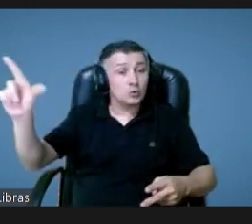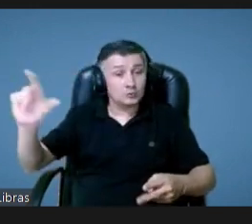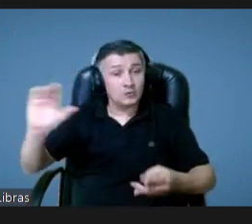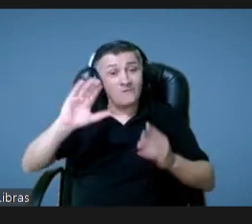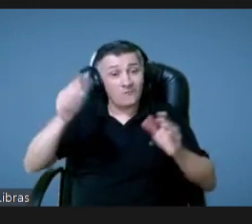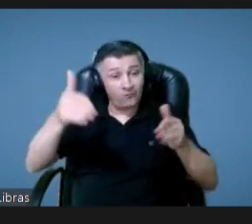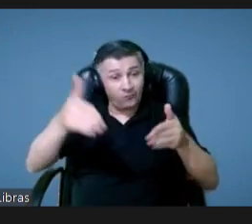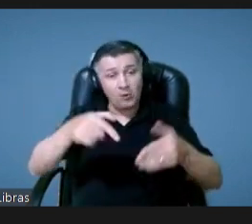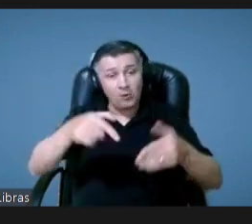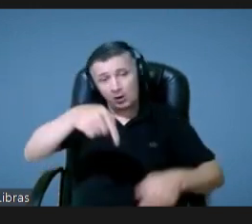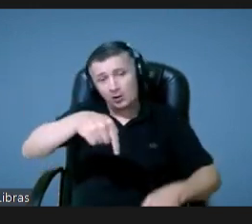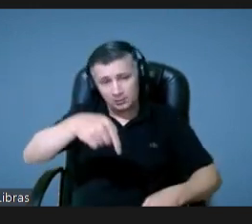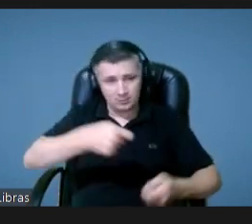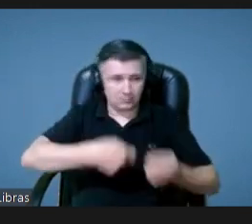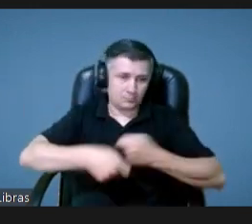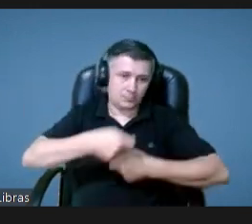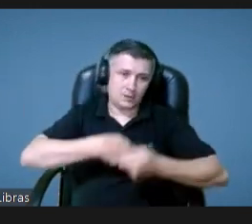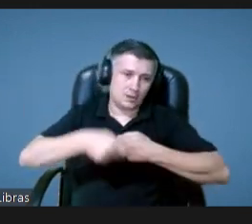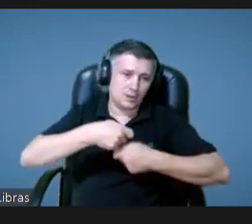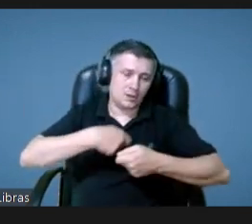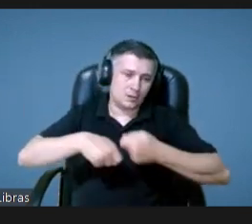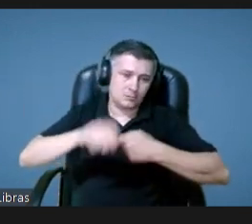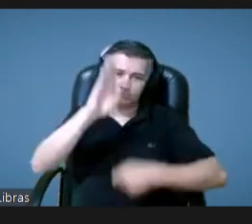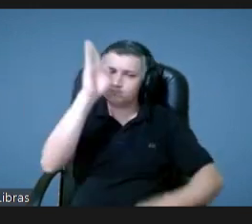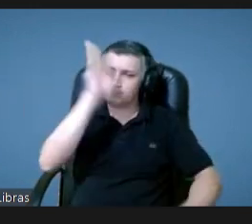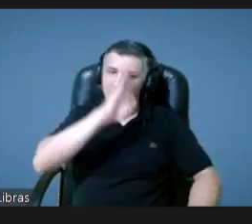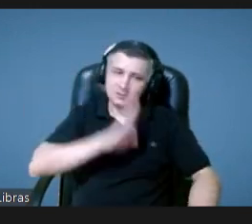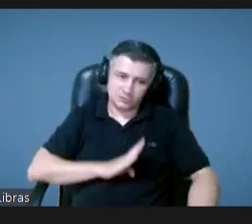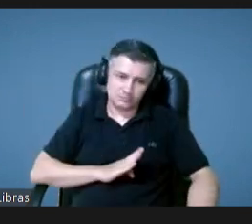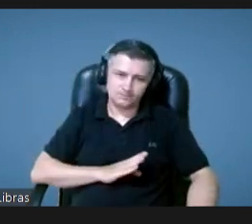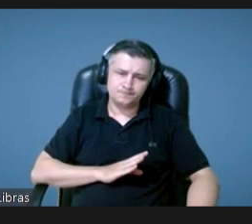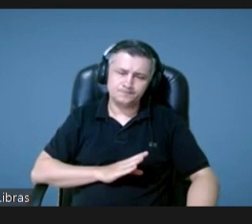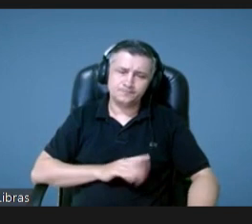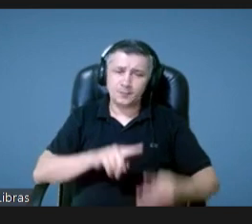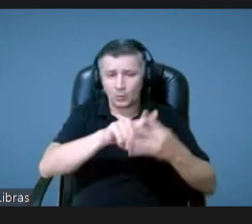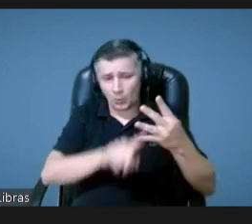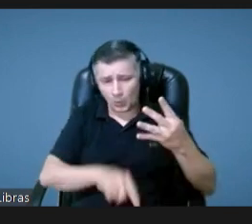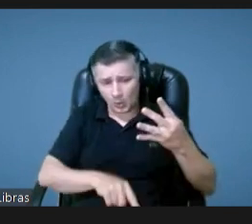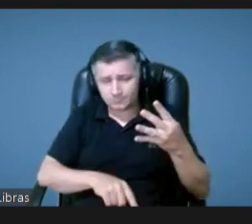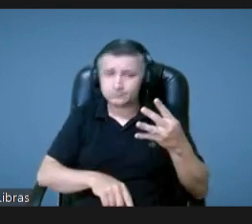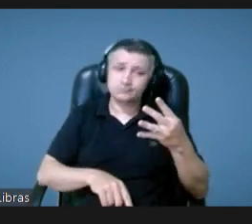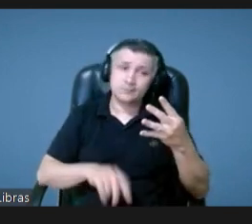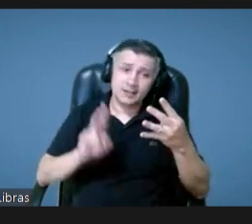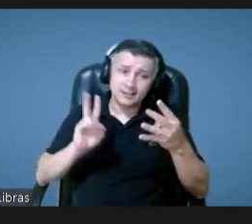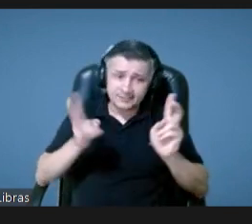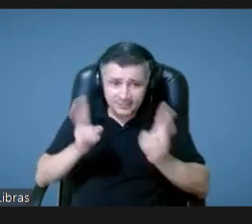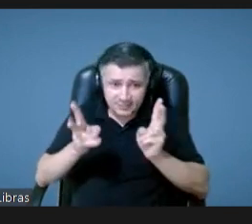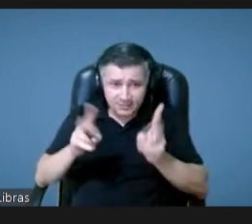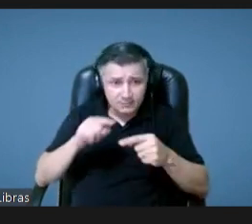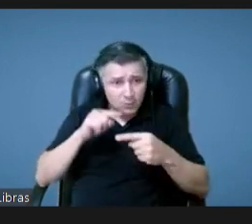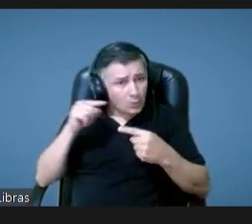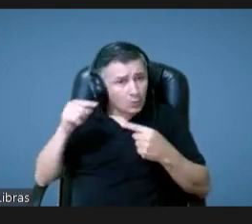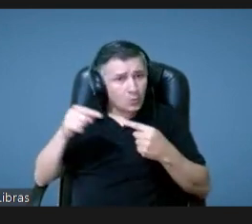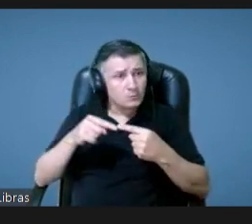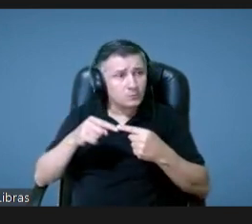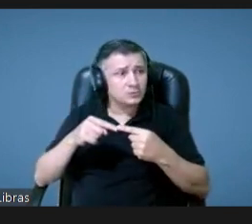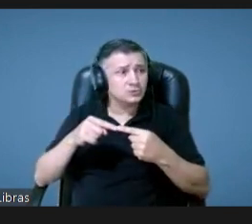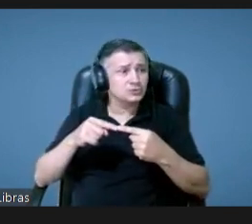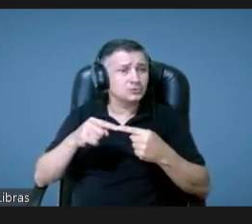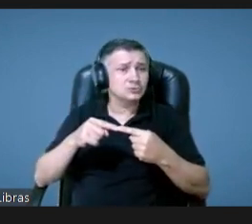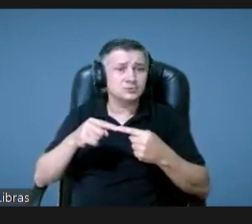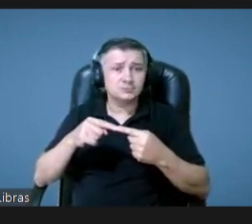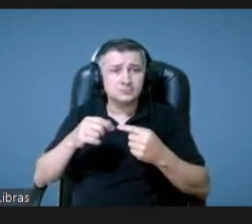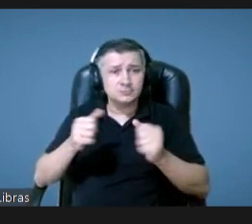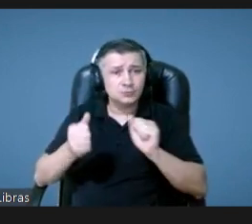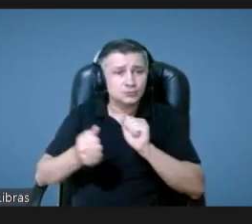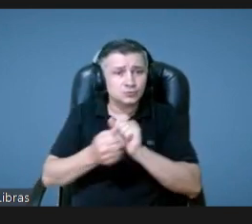abroad, the US and Europe, and 2 funds targeting the Brazilian market. These 4 funds